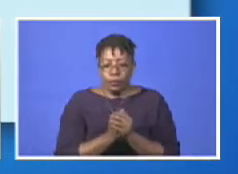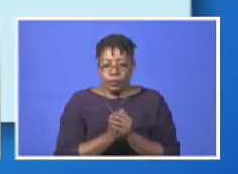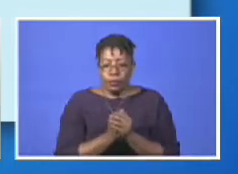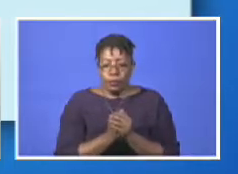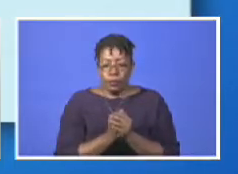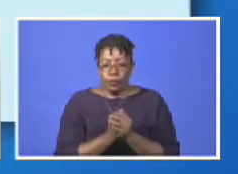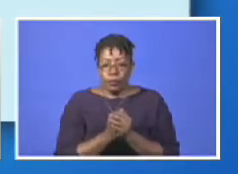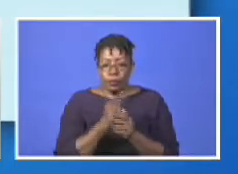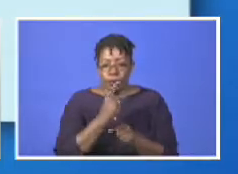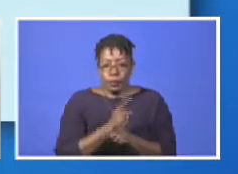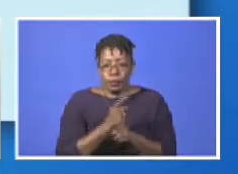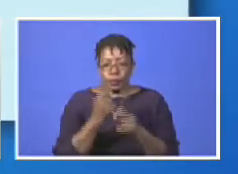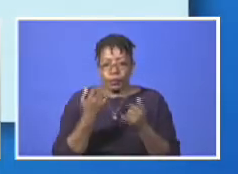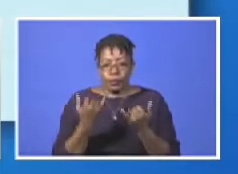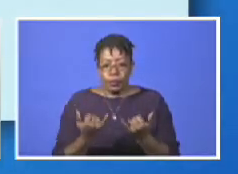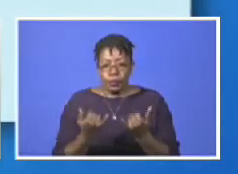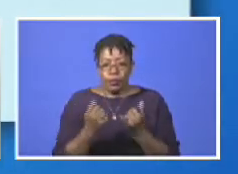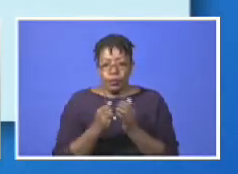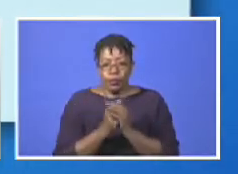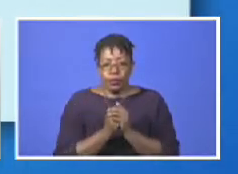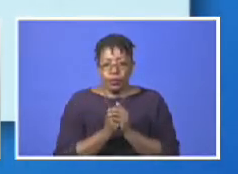at this time,